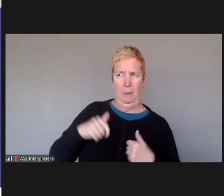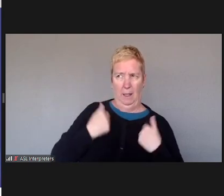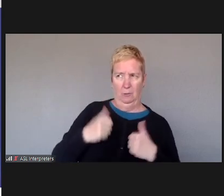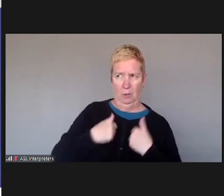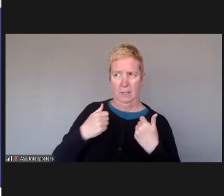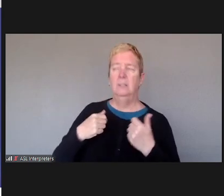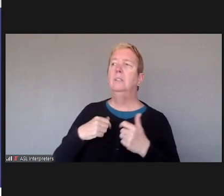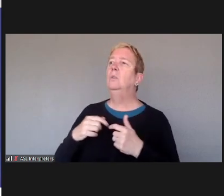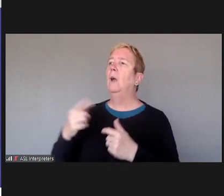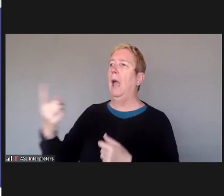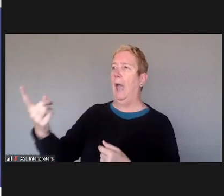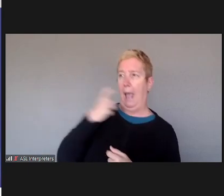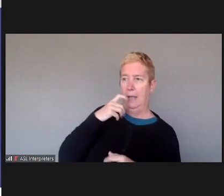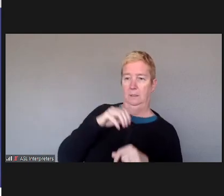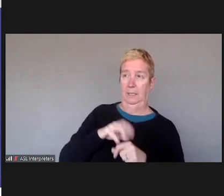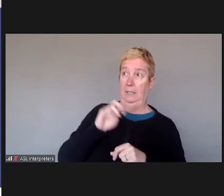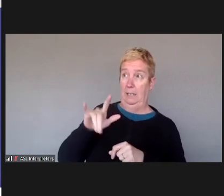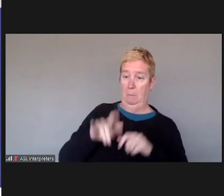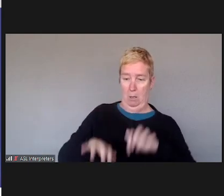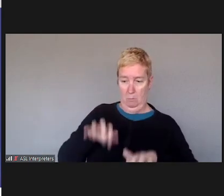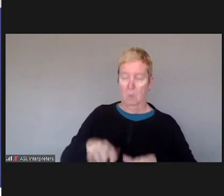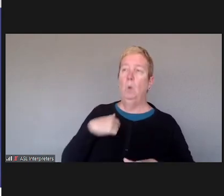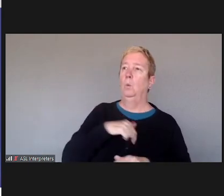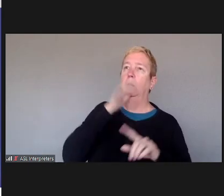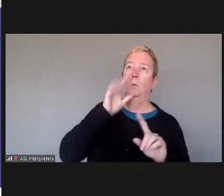we'll respond to those in